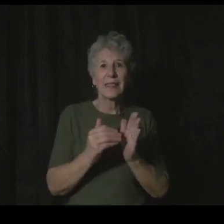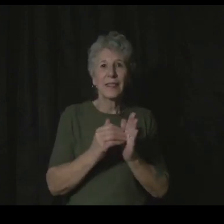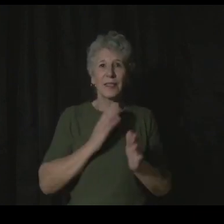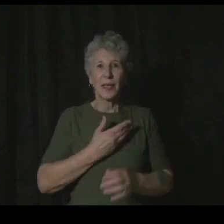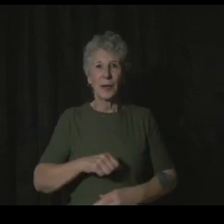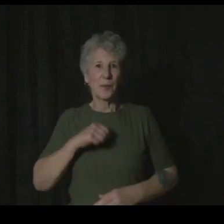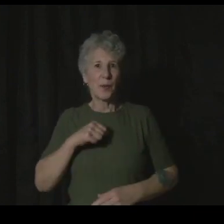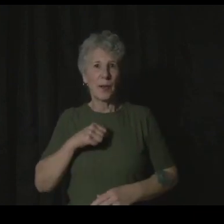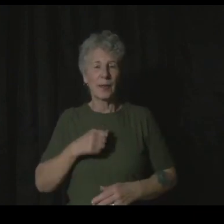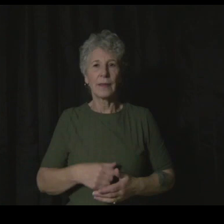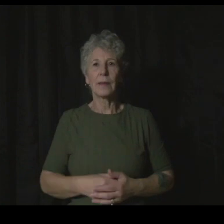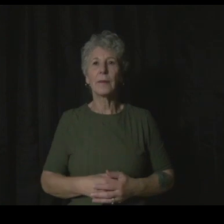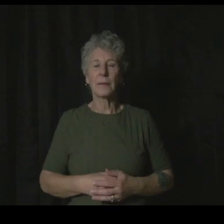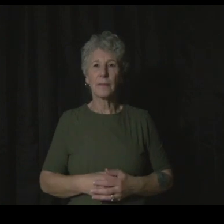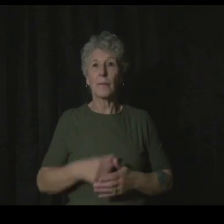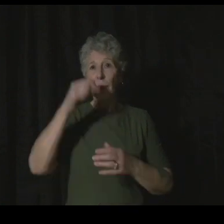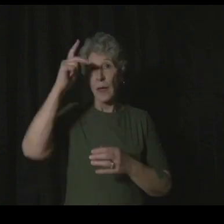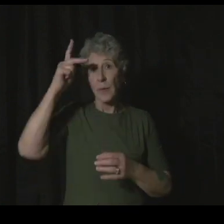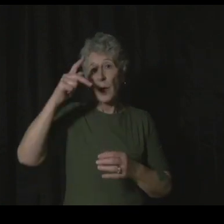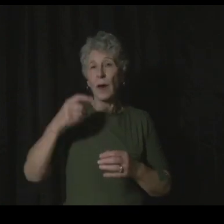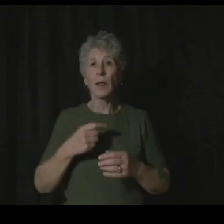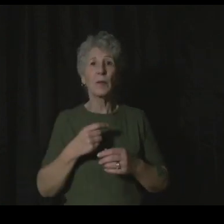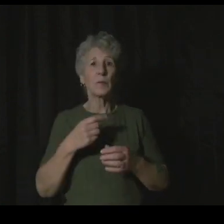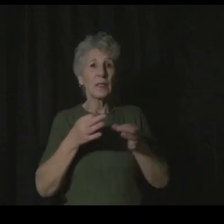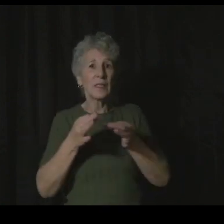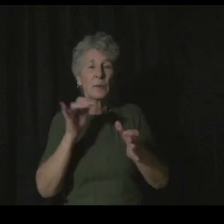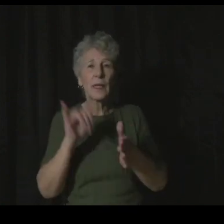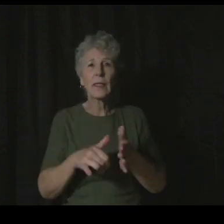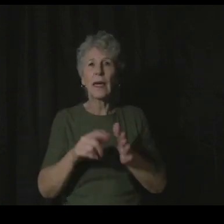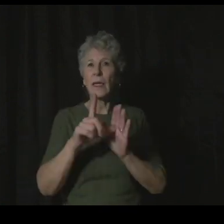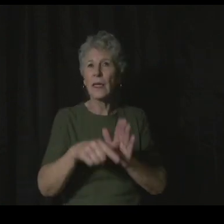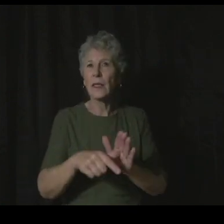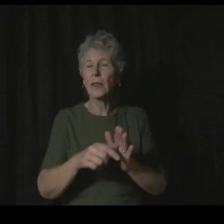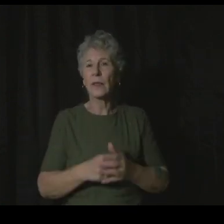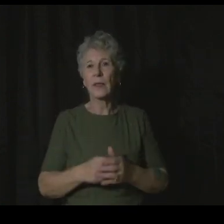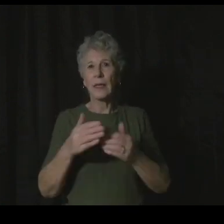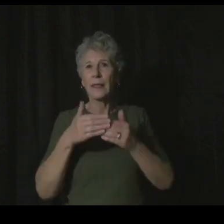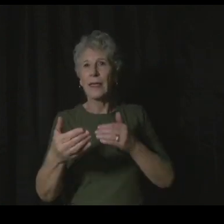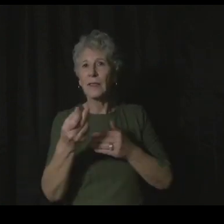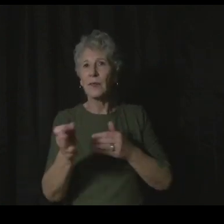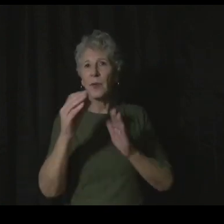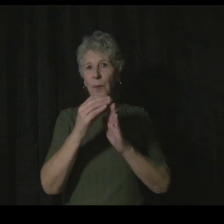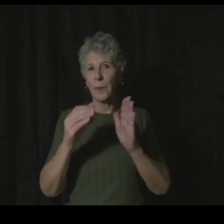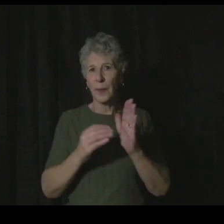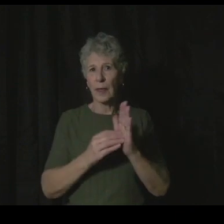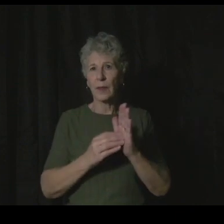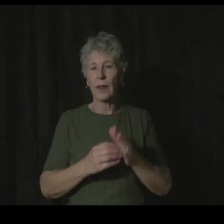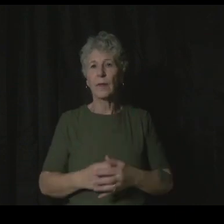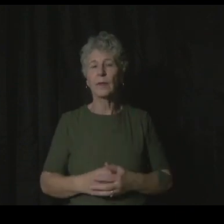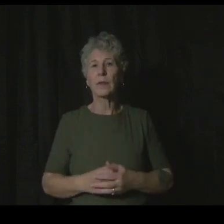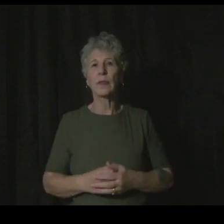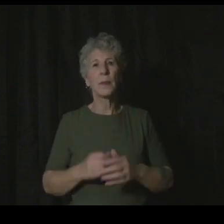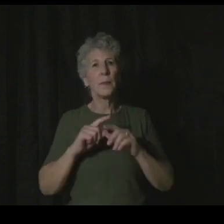pride. And Paul will address those reactions exactly in the next couple of paragraphs.